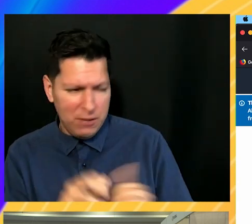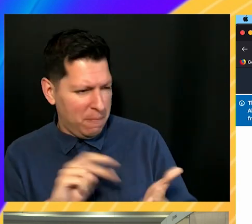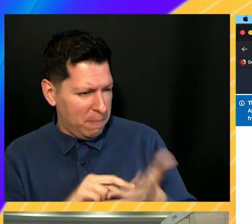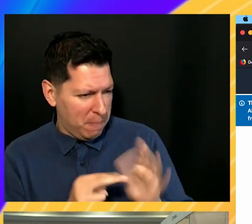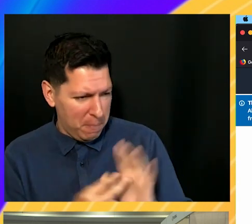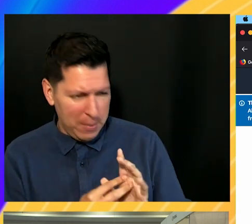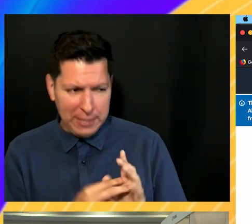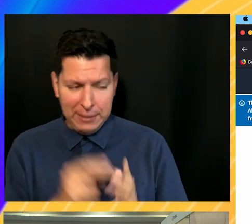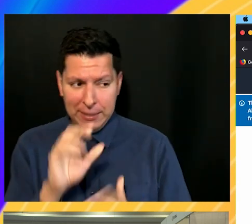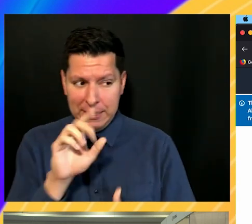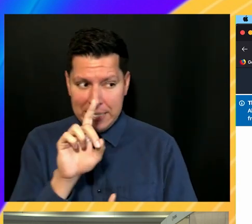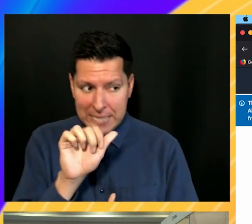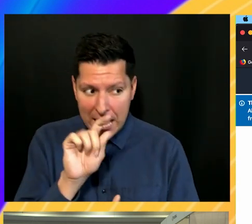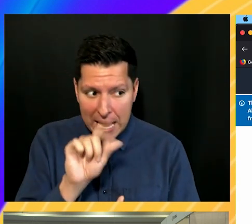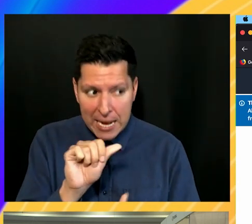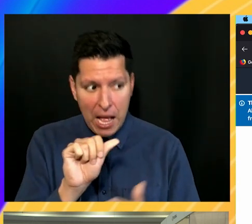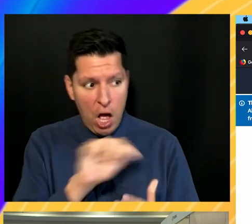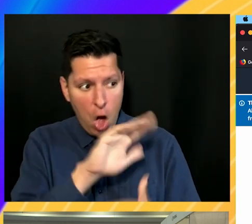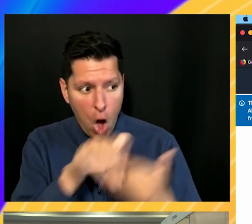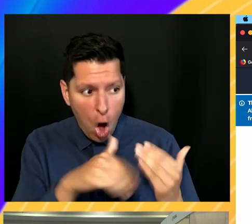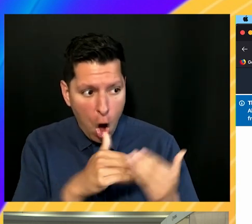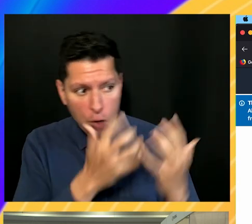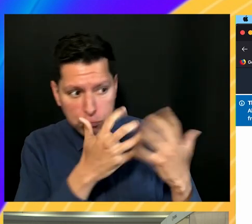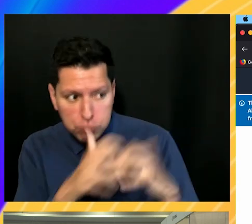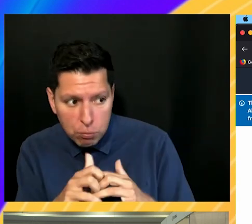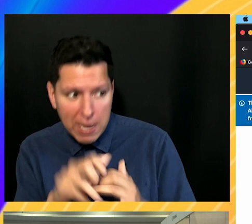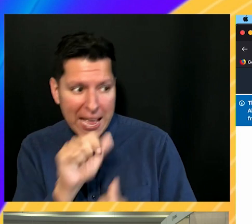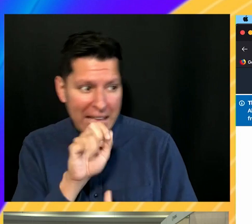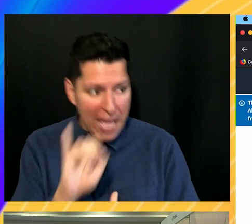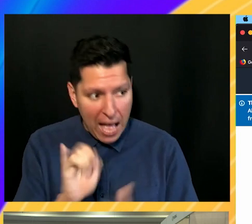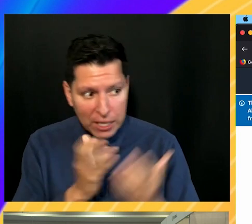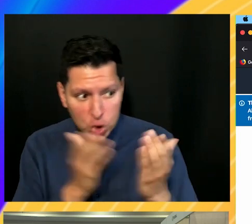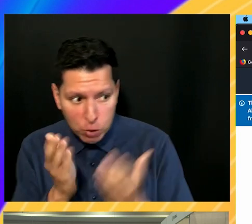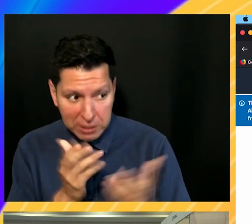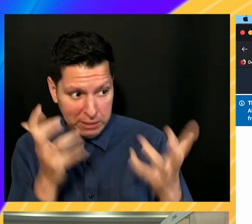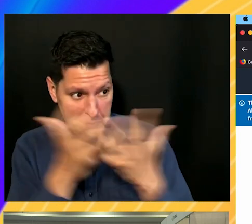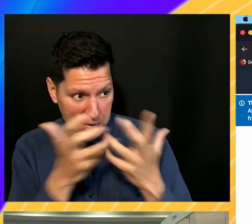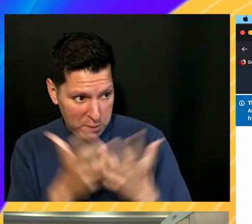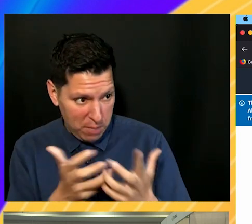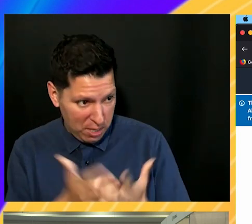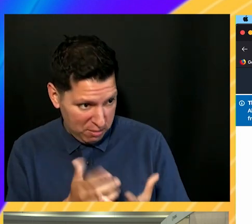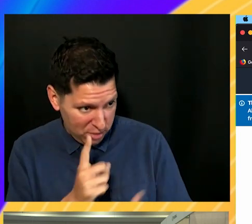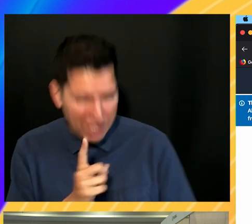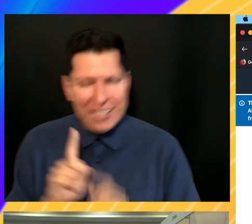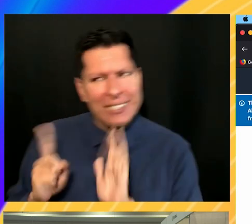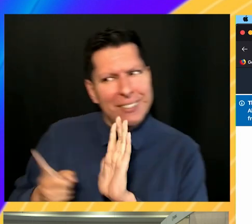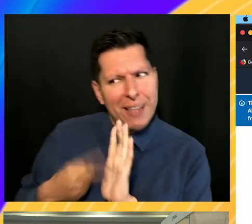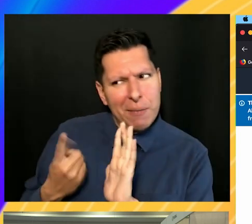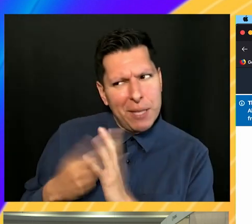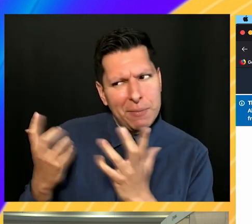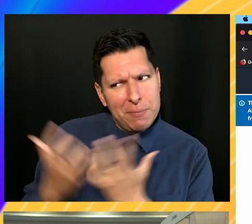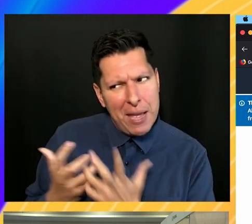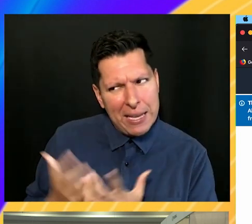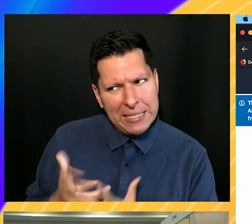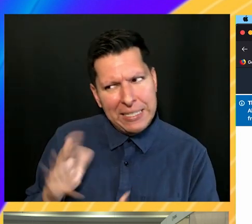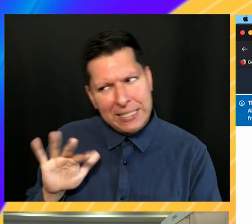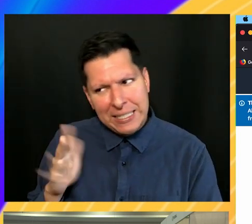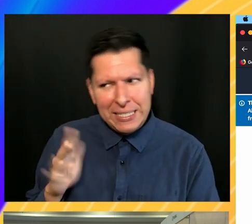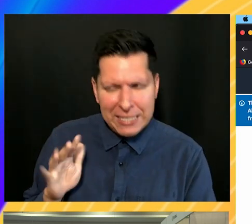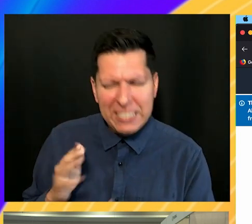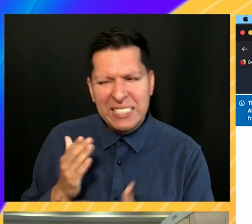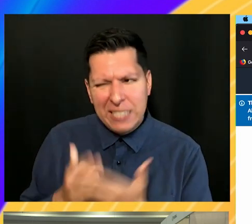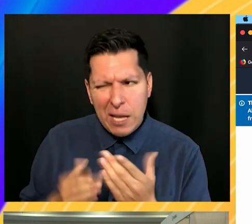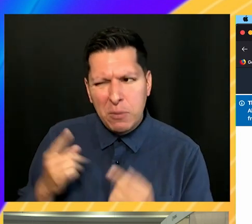different machine learning and AI services that we offer at AWS as well. Sometimes. It's like, you saw Sujaya's face, she said,